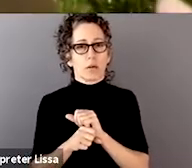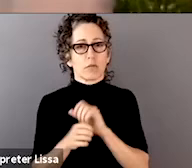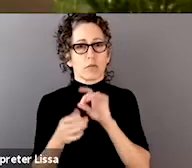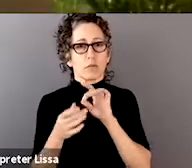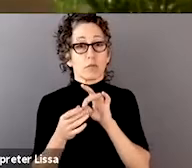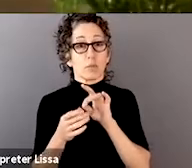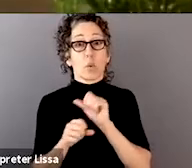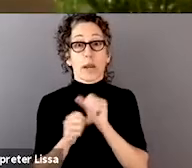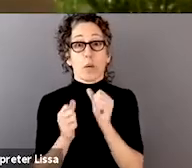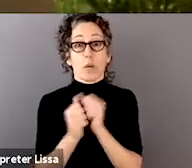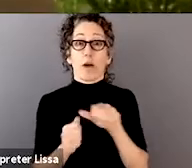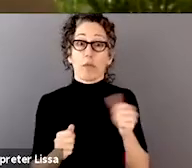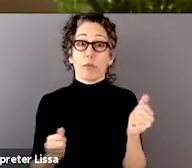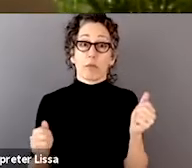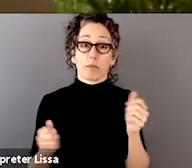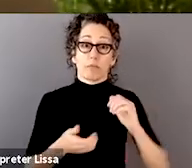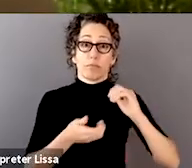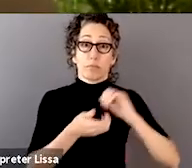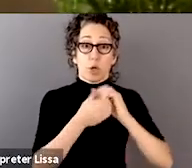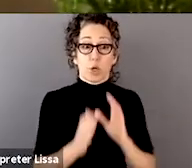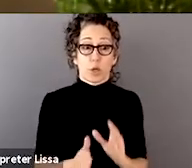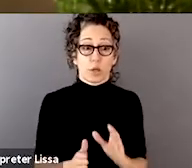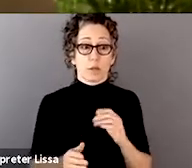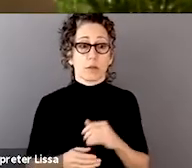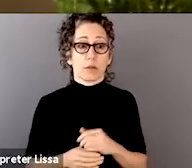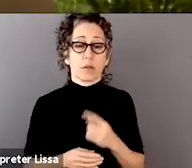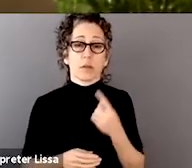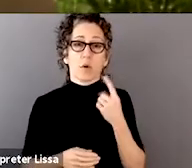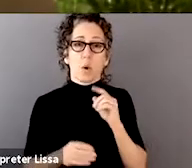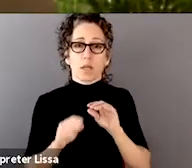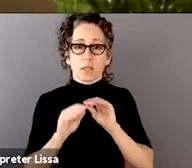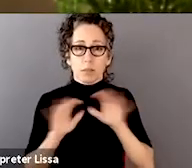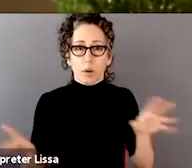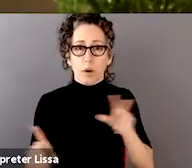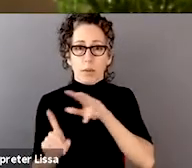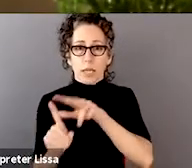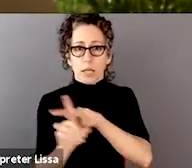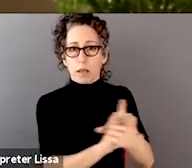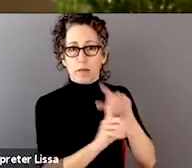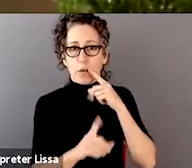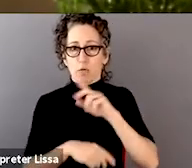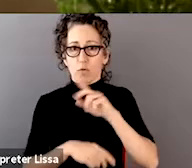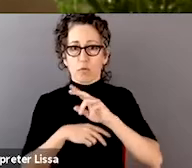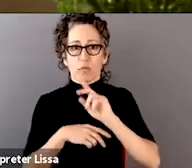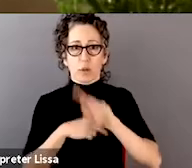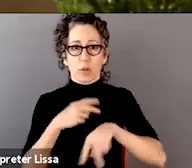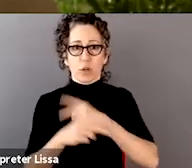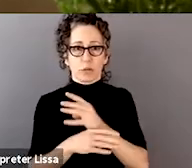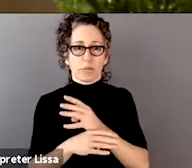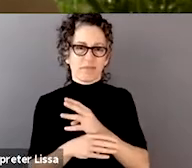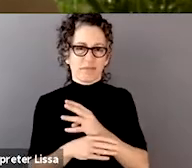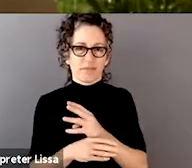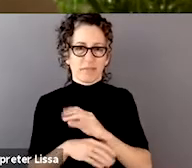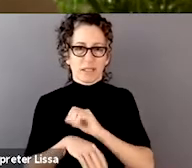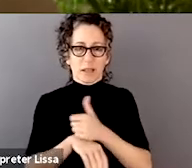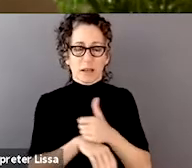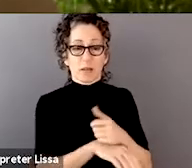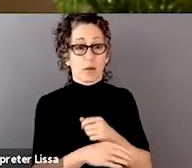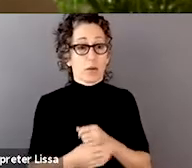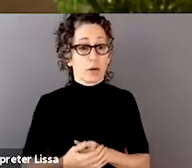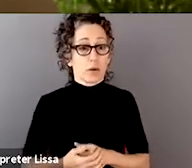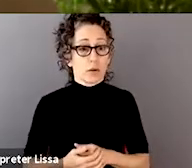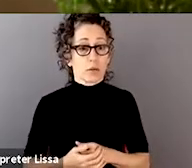has been like deployed or is being considered for deployment in real world settings. So one work that we were doing recently is